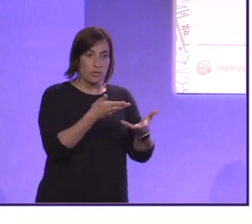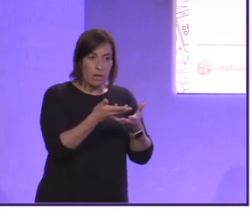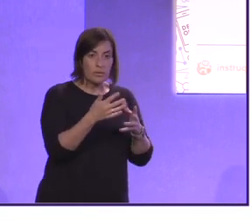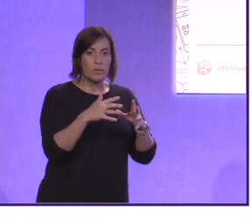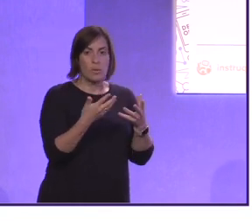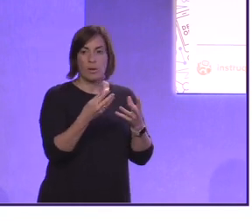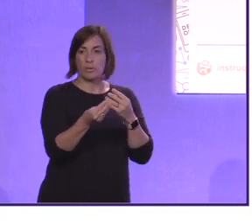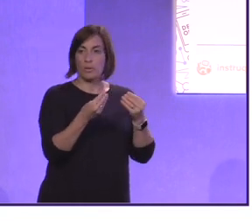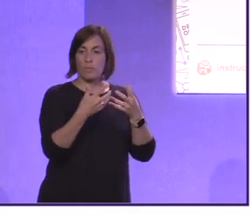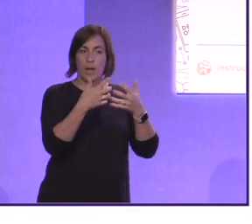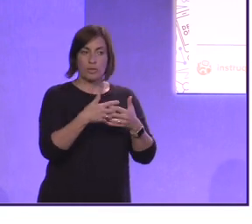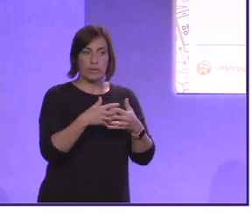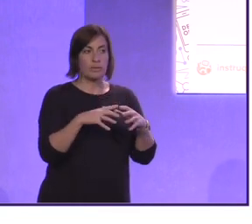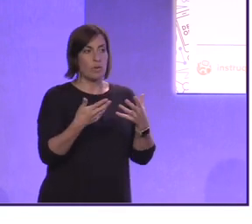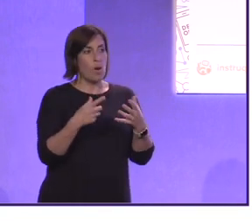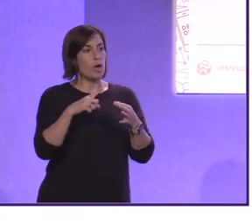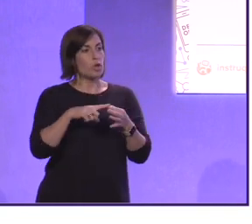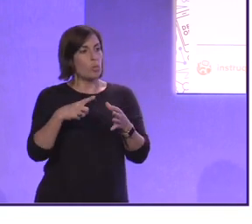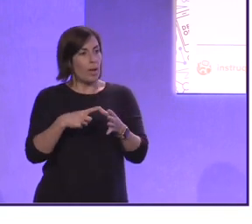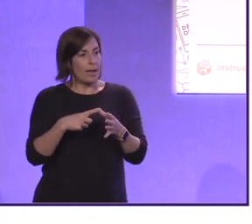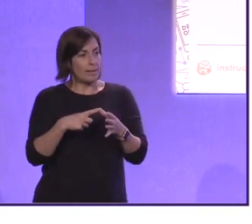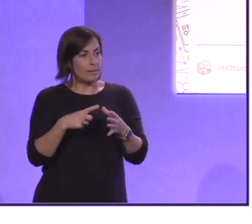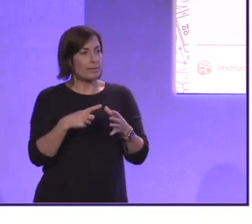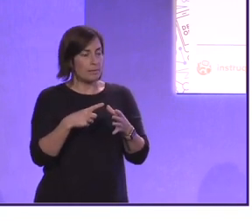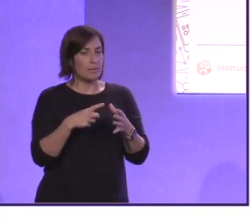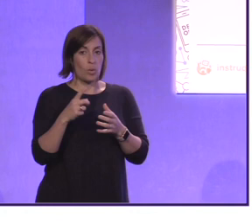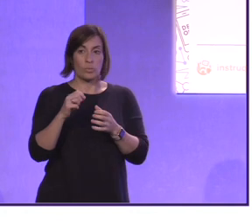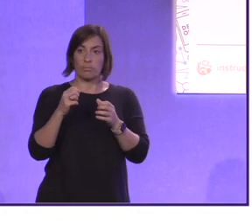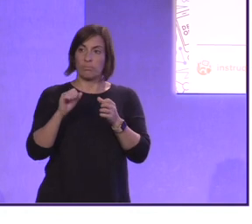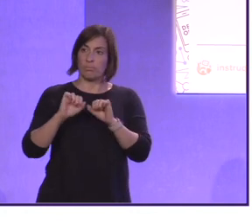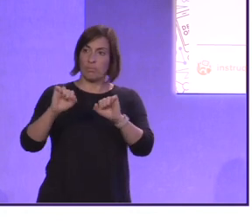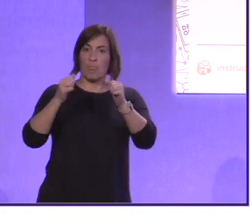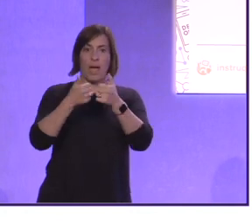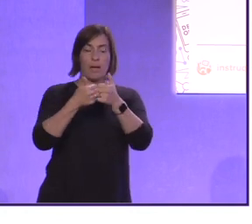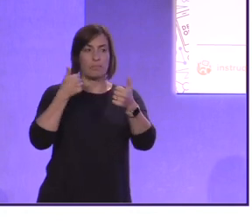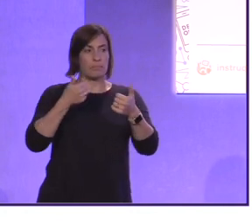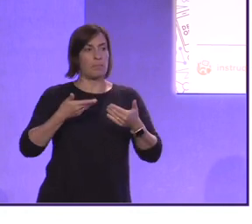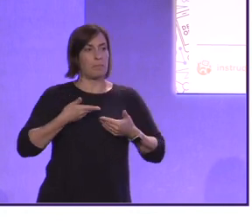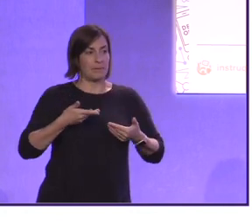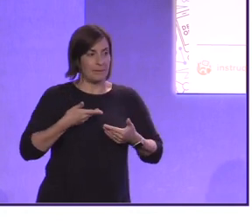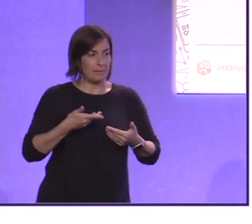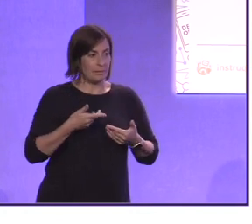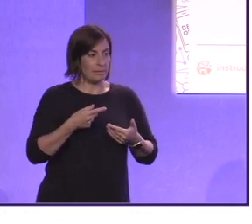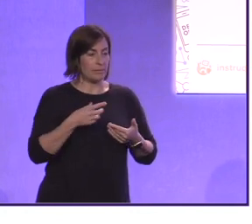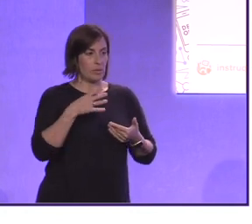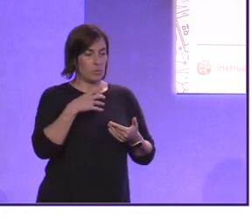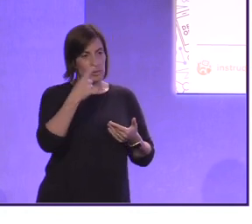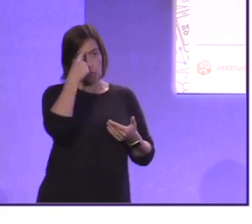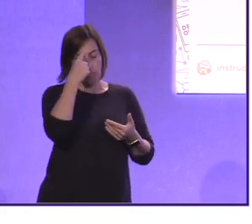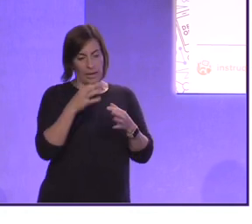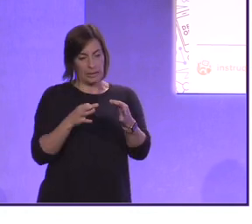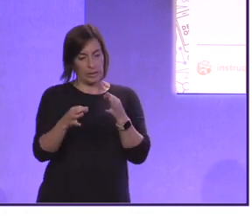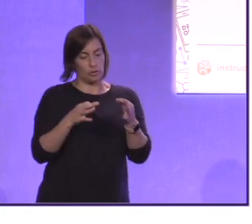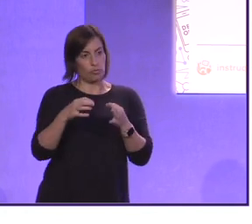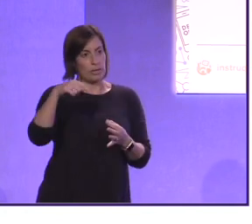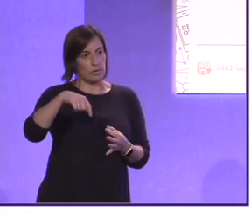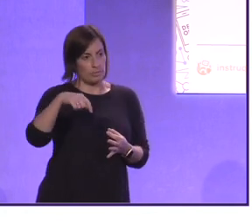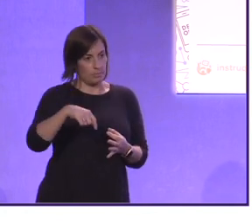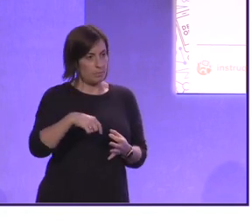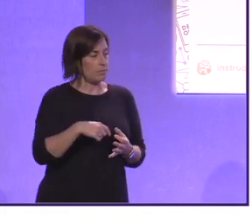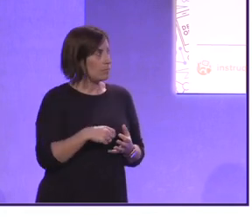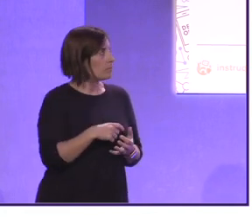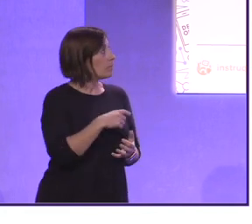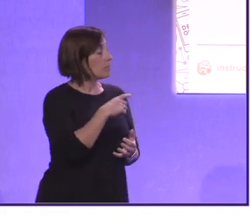engineers, QA, everyone in an organization or a business. But also because really, ultimately, as